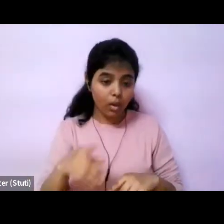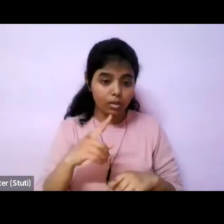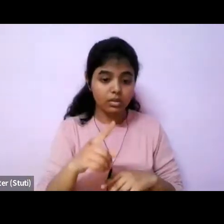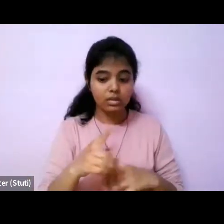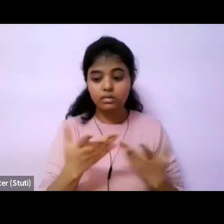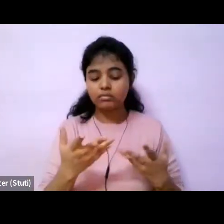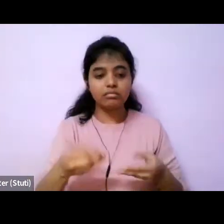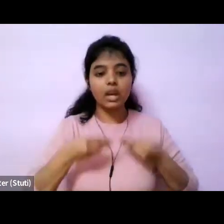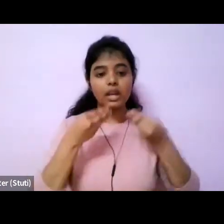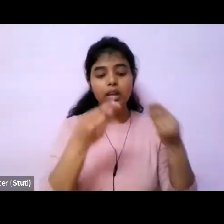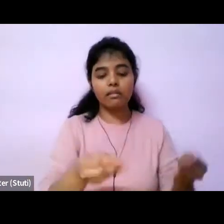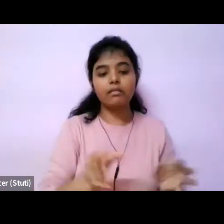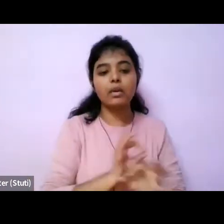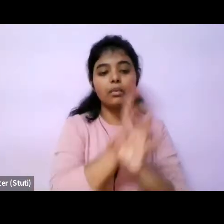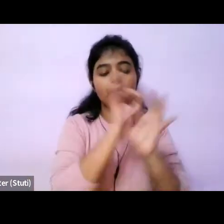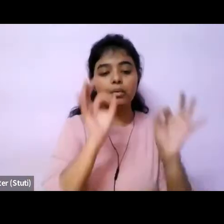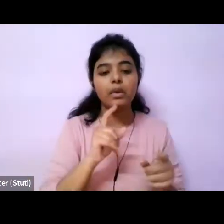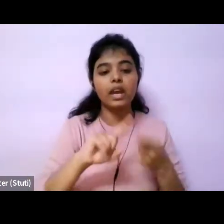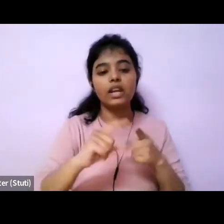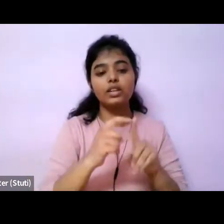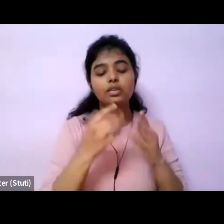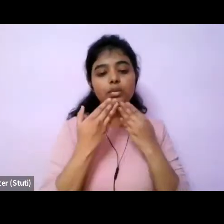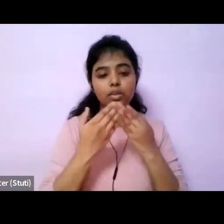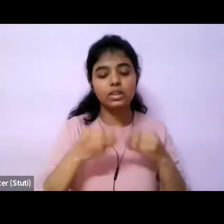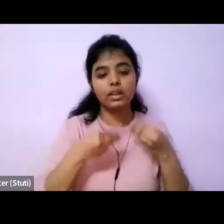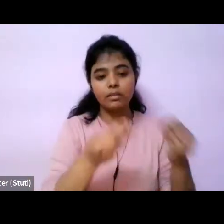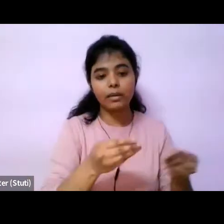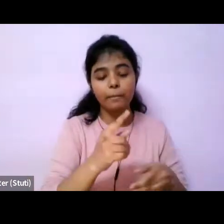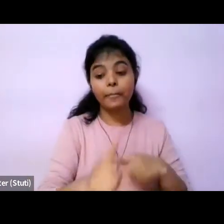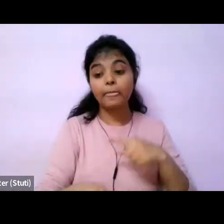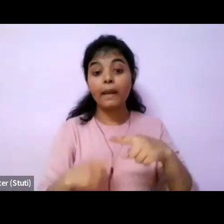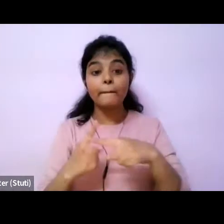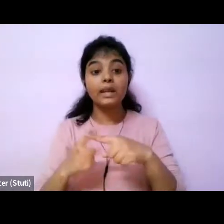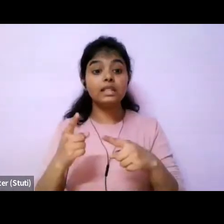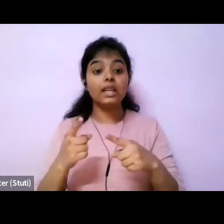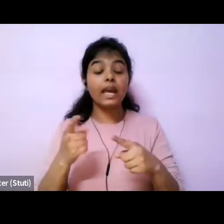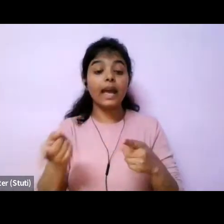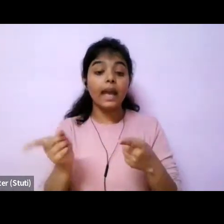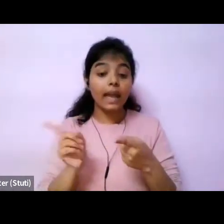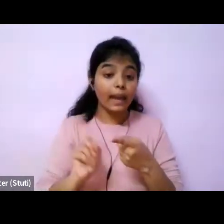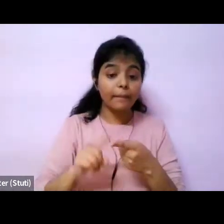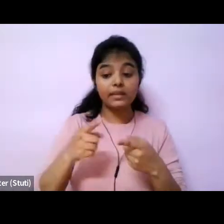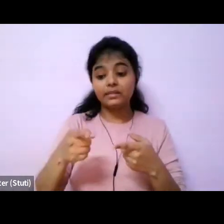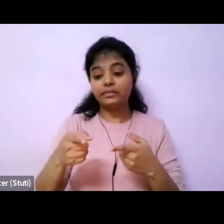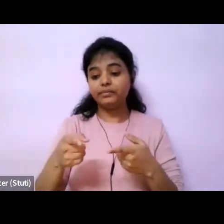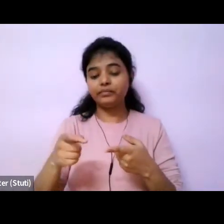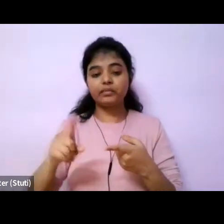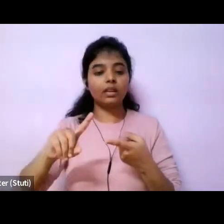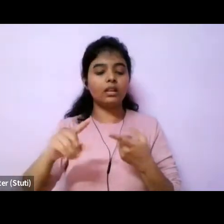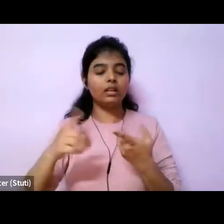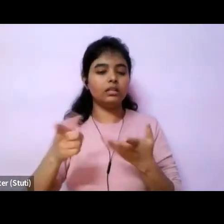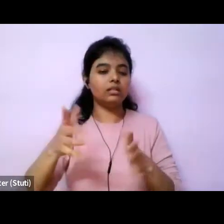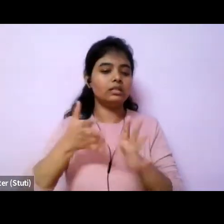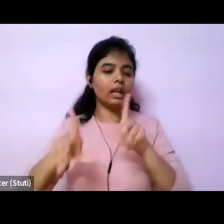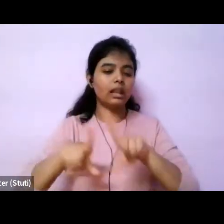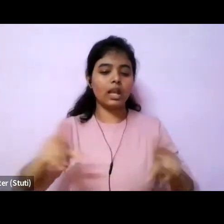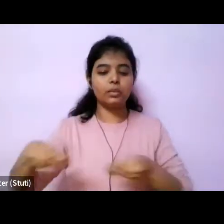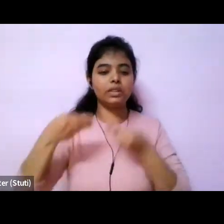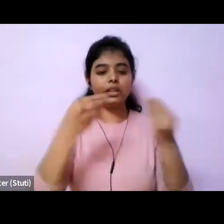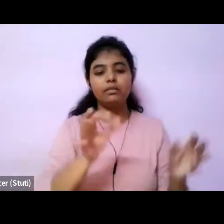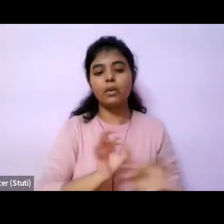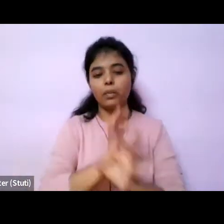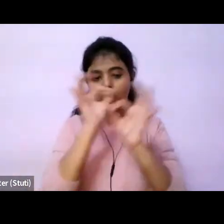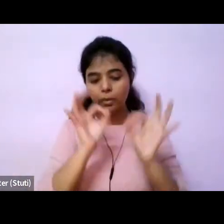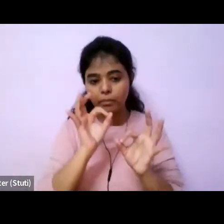education system, which does not accommodate sign language into the curriculum and does not facilitate the employment of deaf teachers. The lack